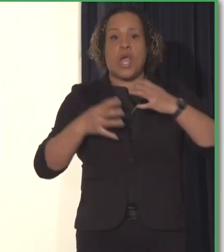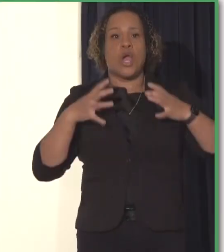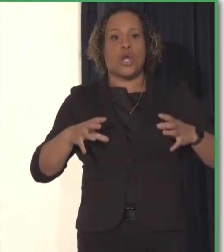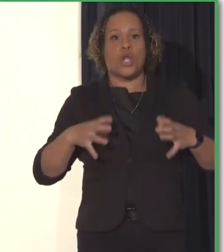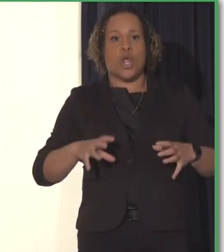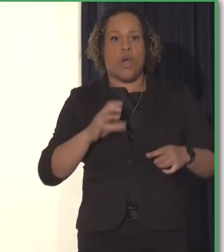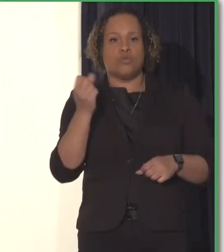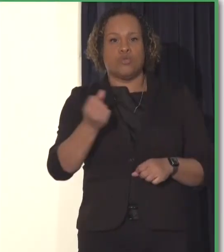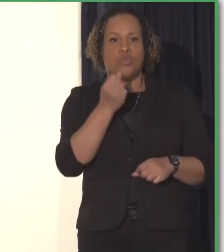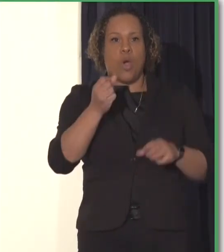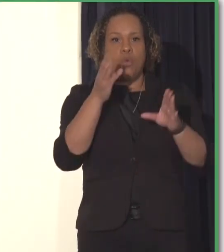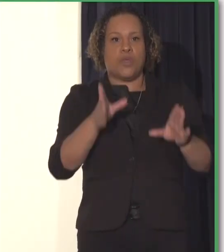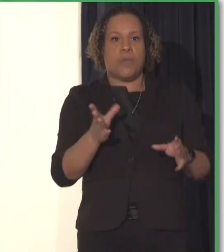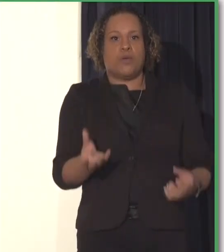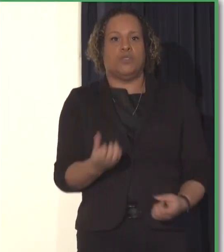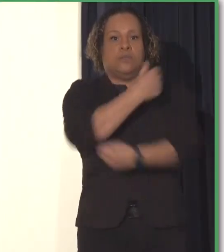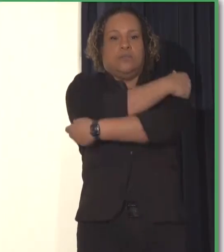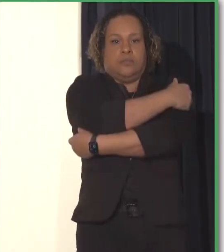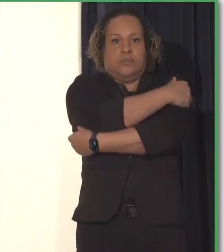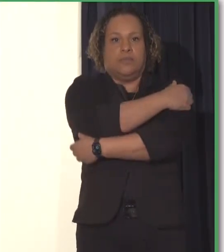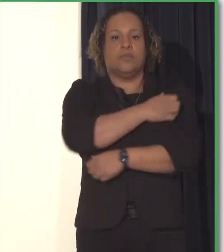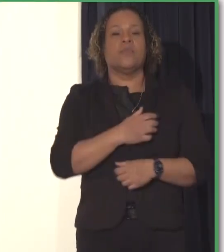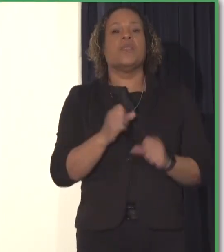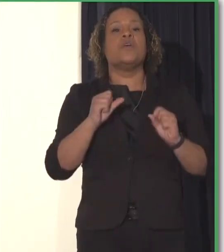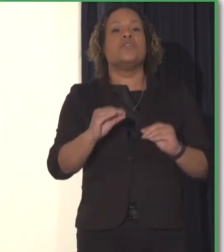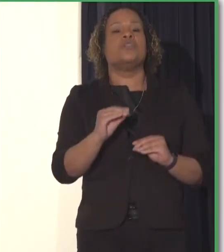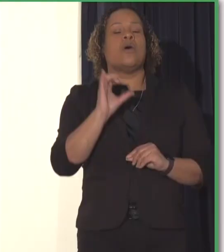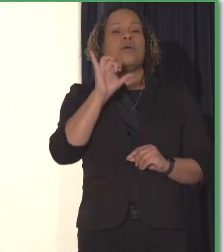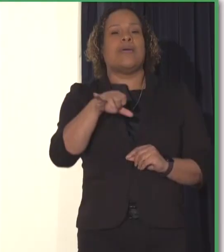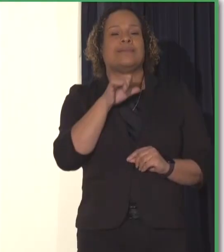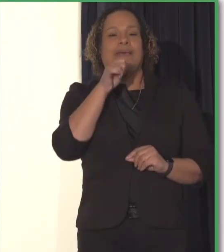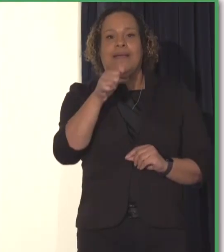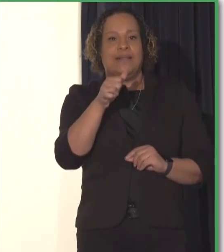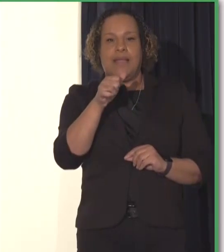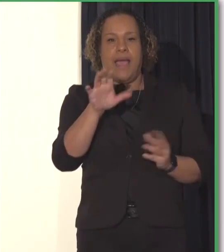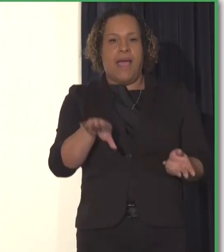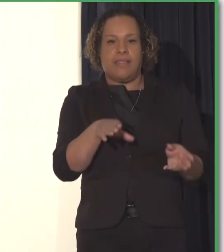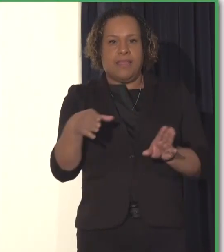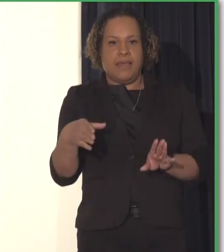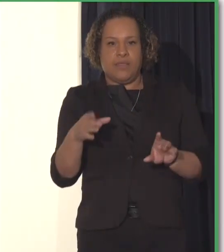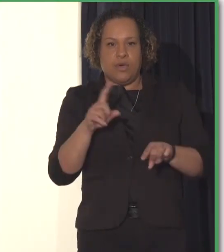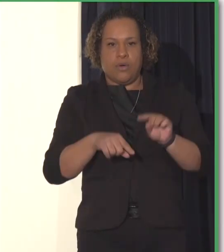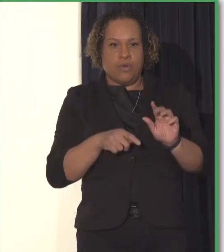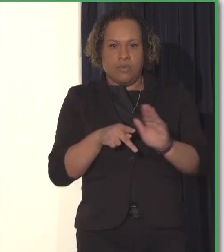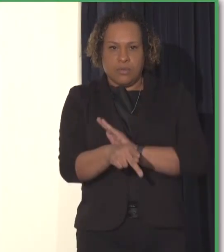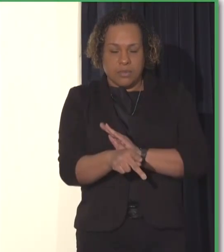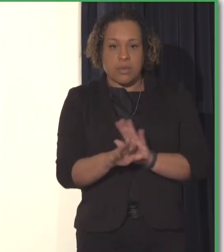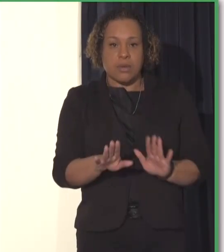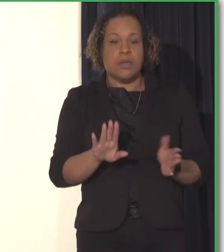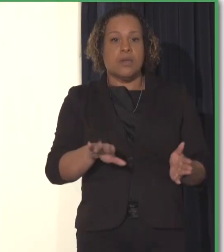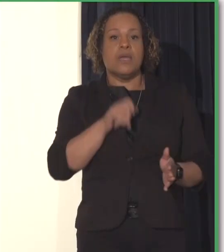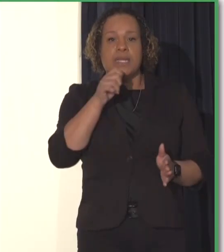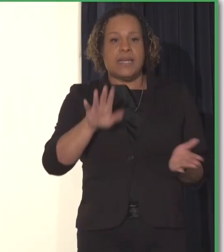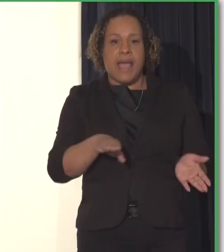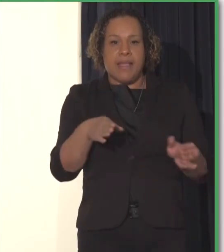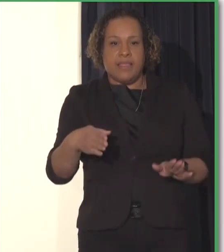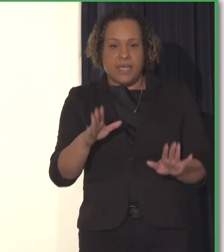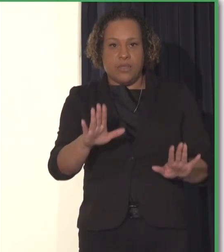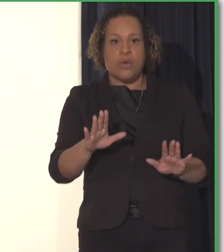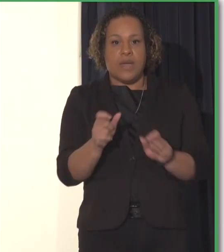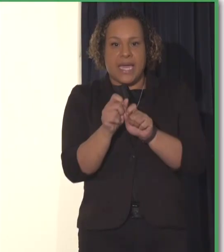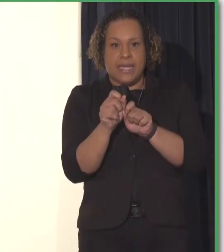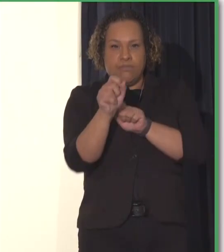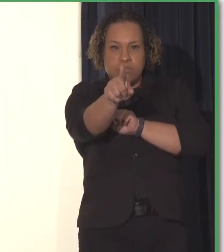span. So it's a non-lethal. Explain that, because I know. It's non-lethal. It's a